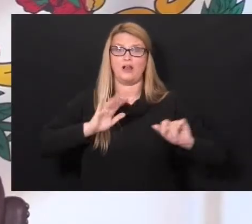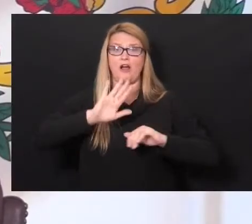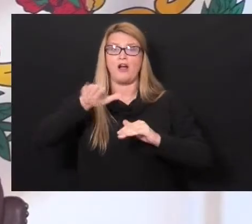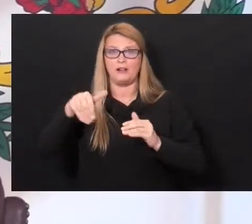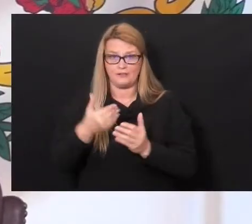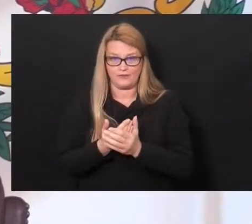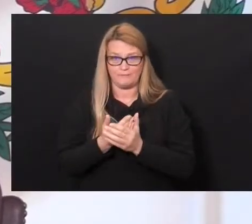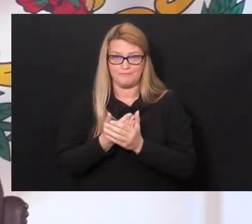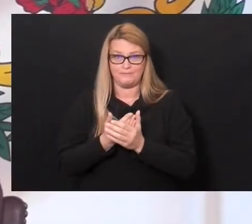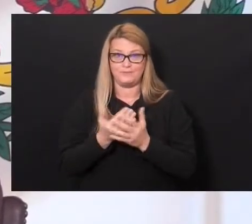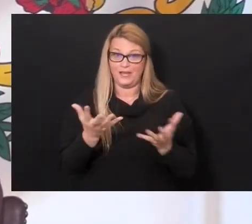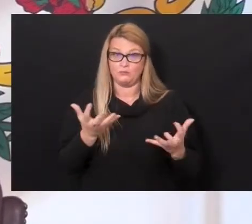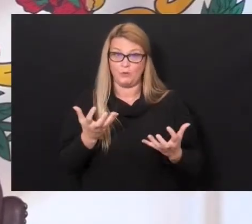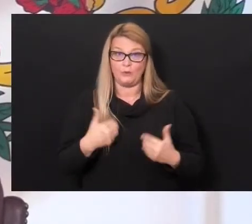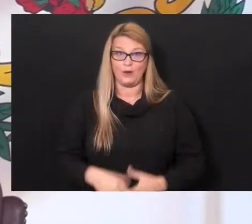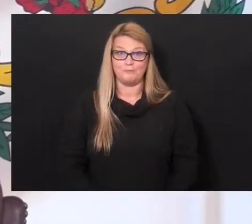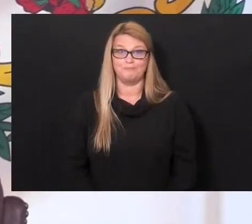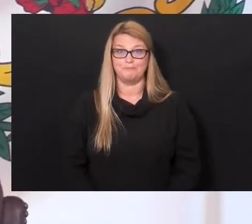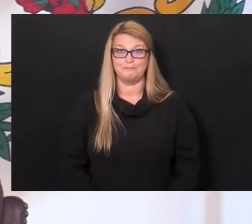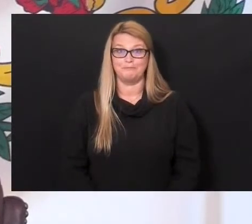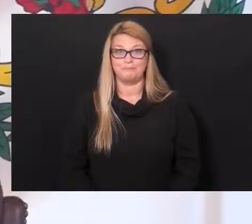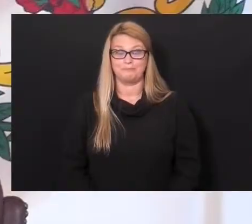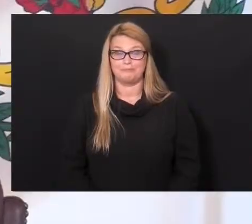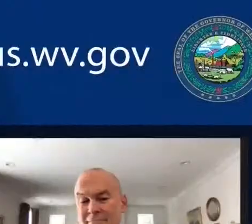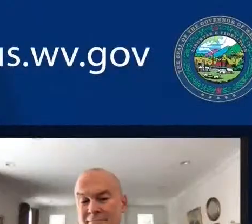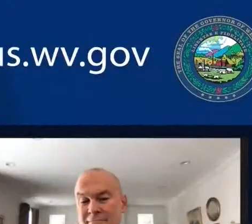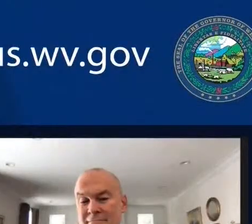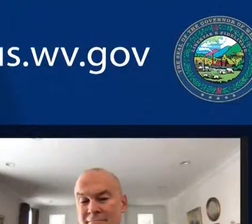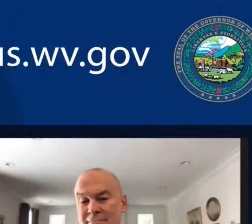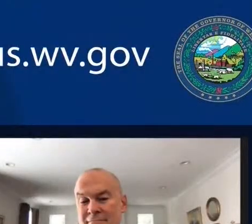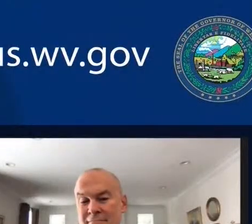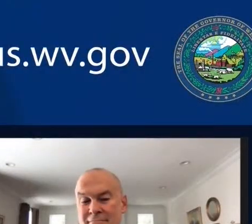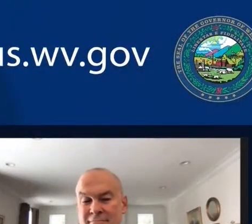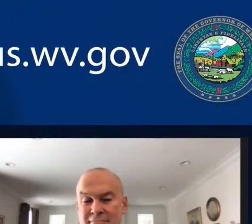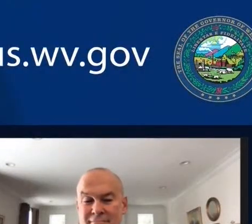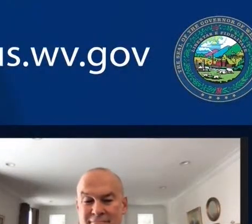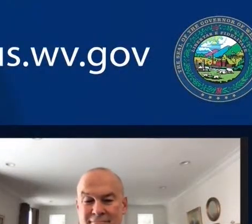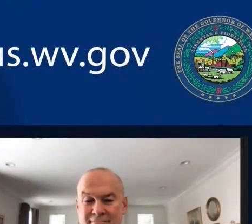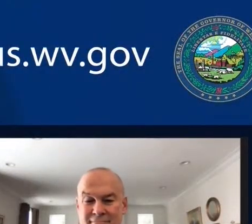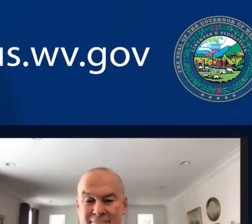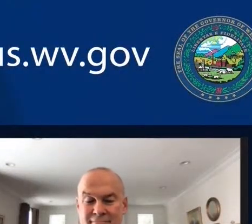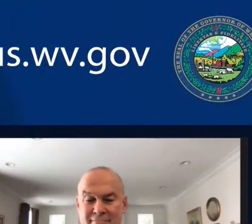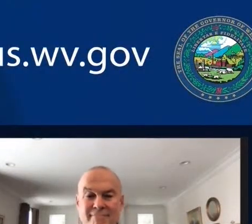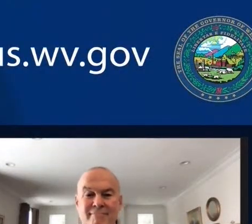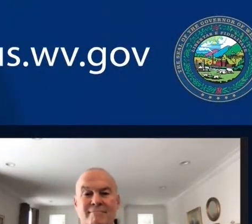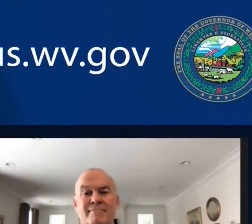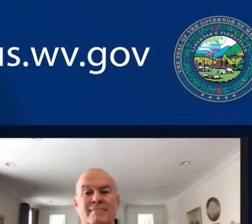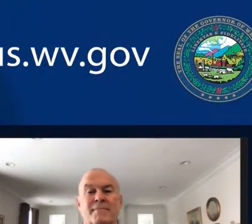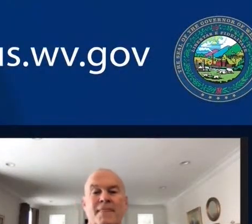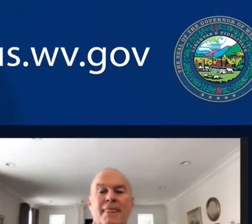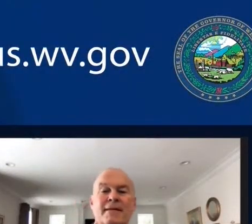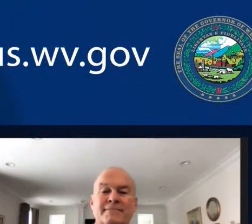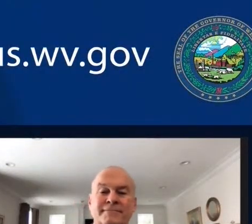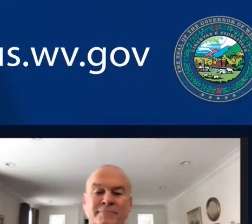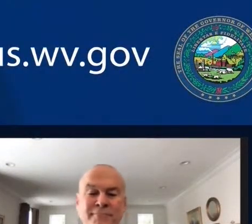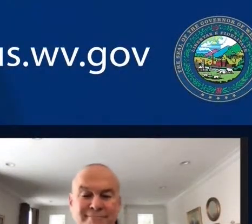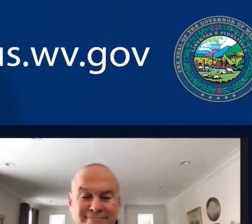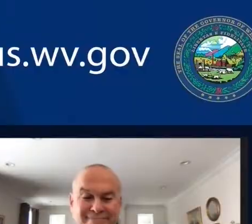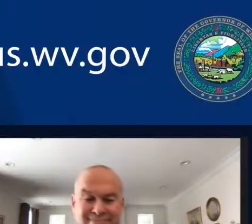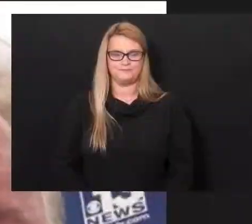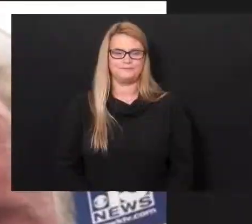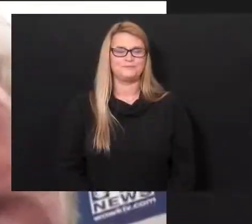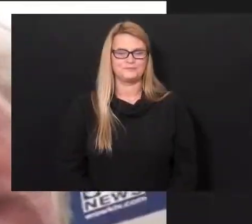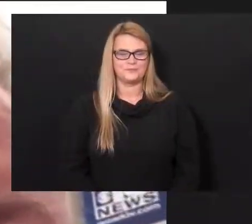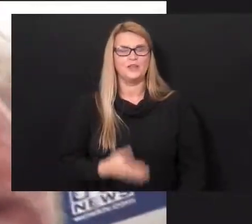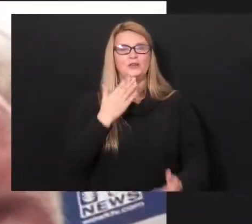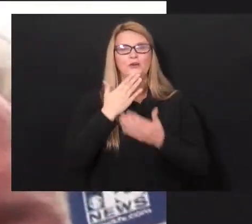we want to do. All right, thank you, Stephen. Next to Mark Curtis with Nexstar Media. And good afternoon, Governor and